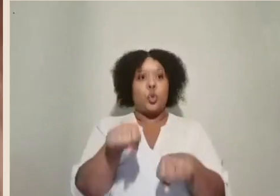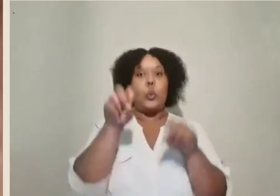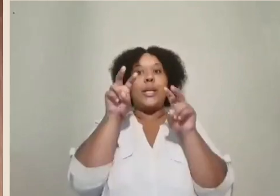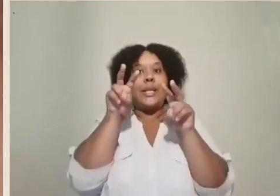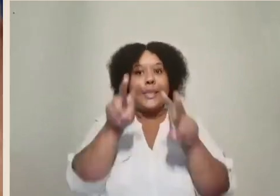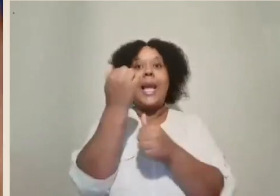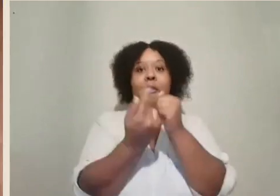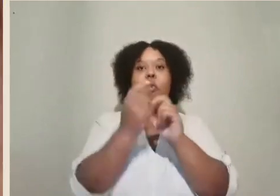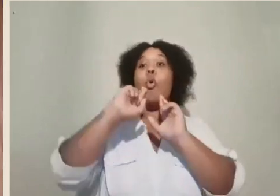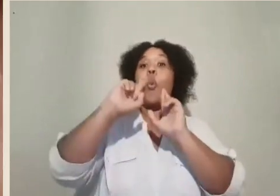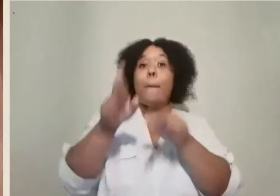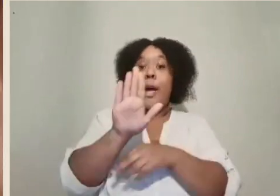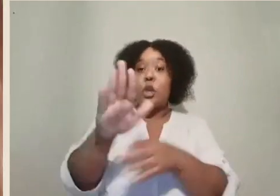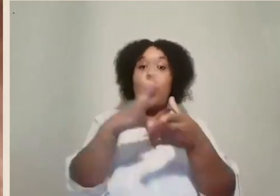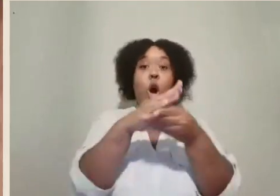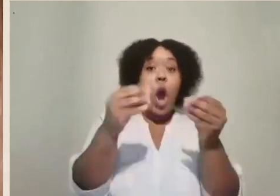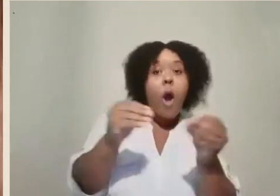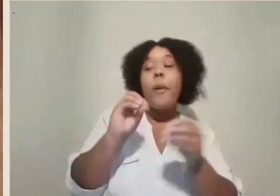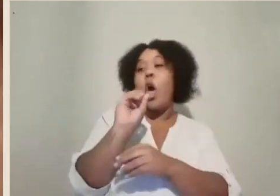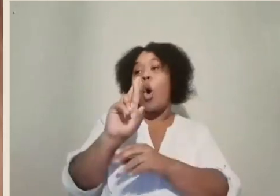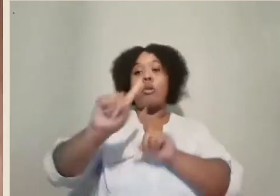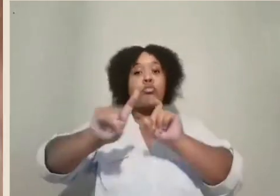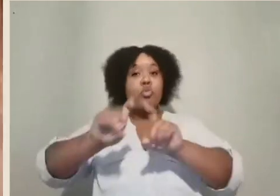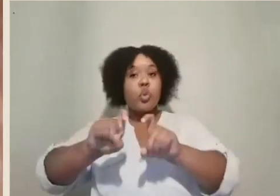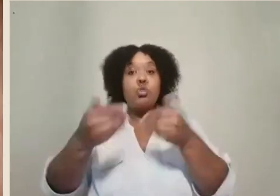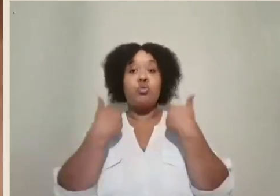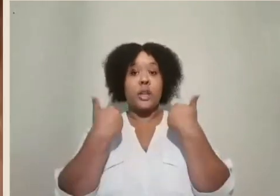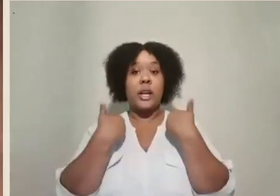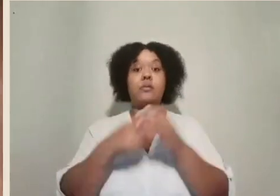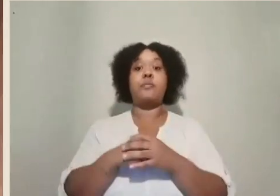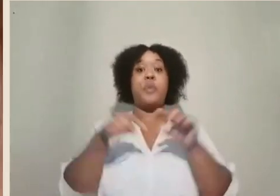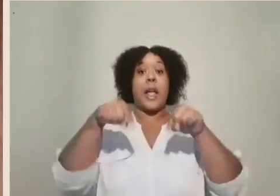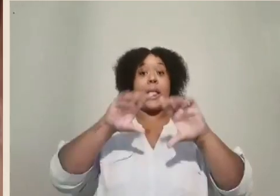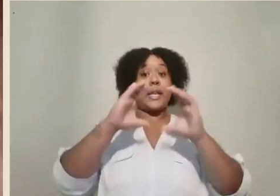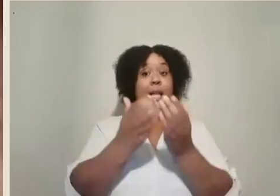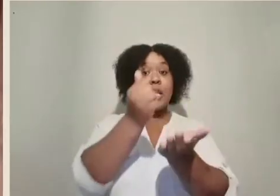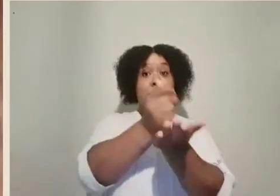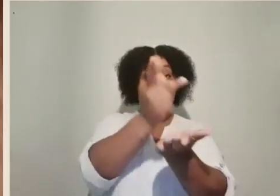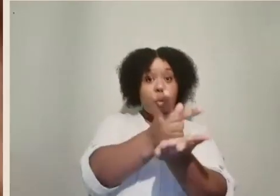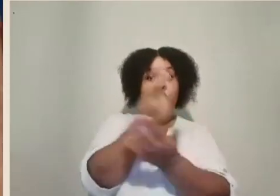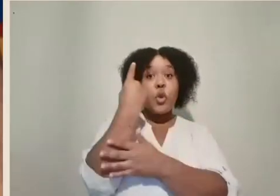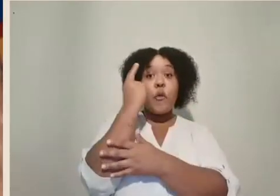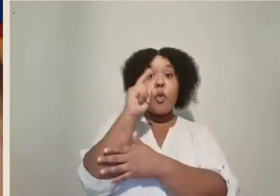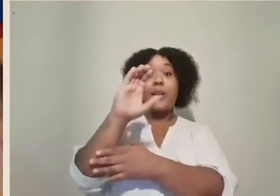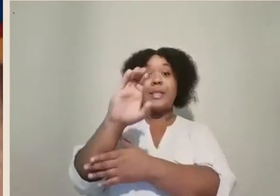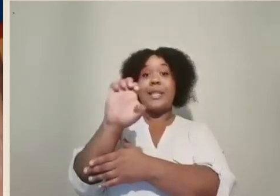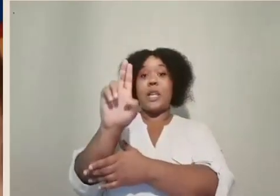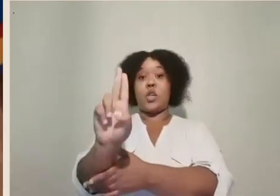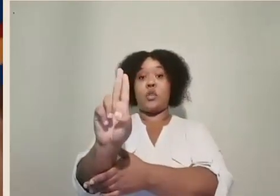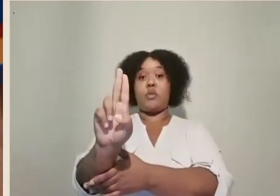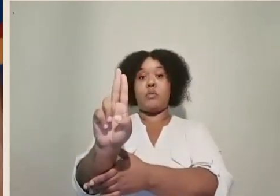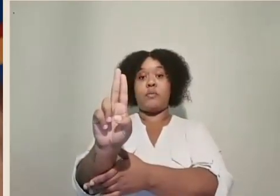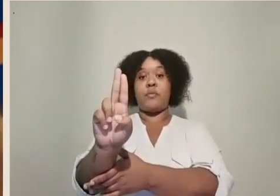reply back to your comments or questions that you may have. This webinar has been approved for CE use. Within 48